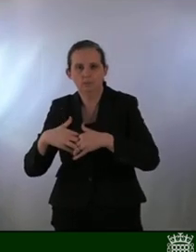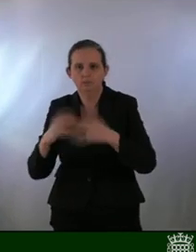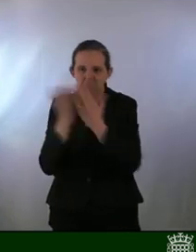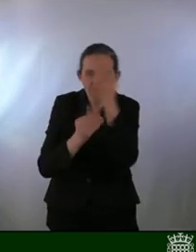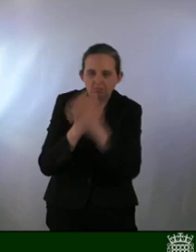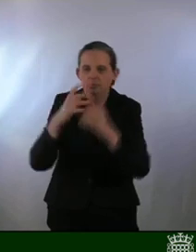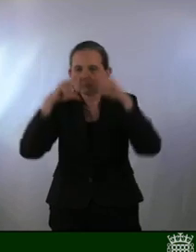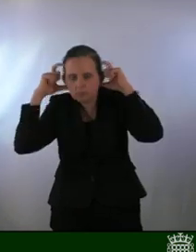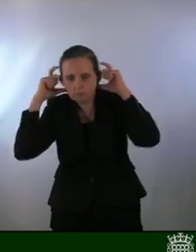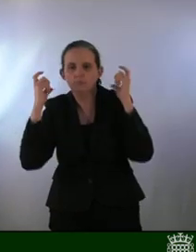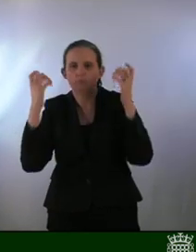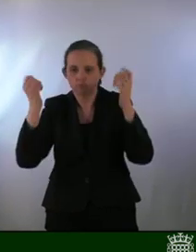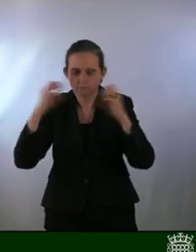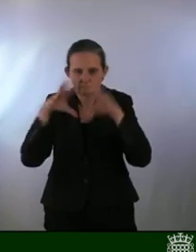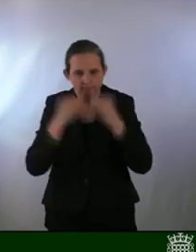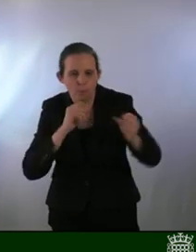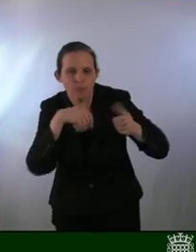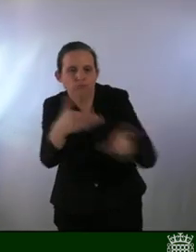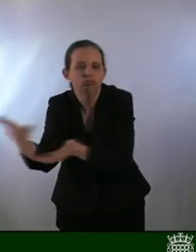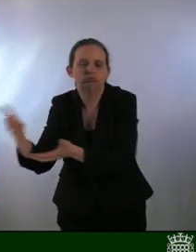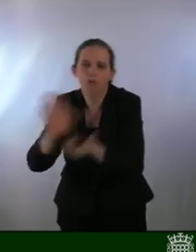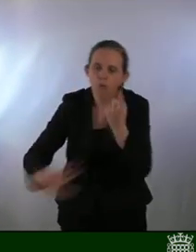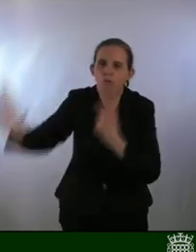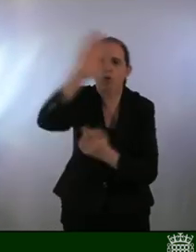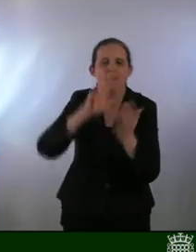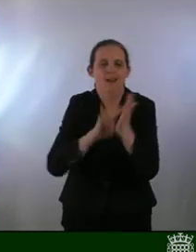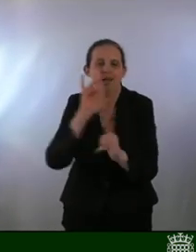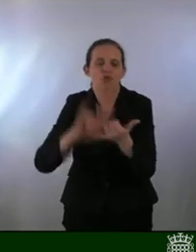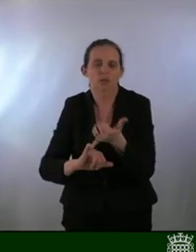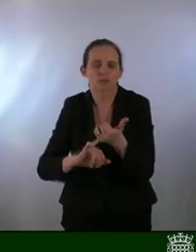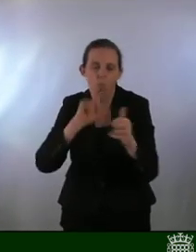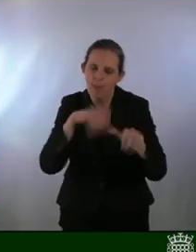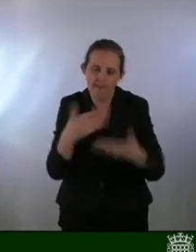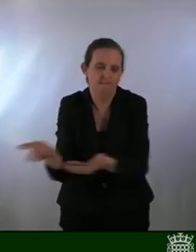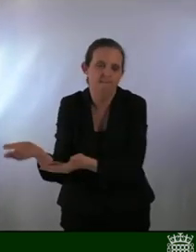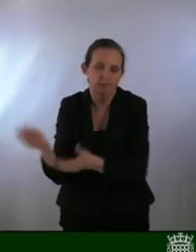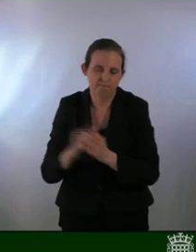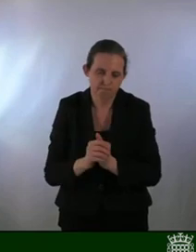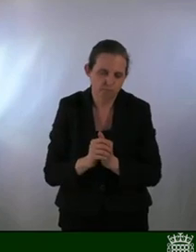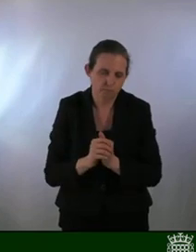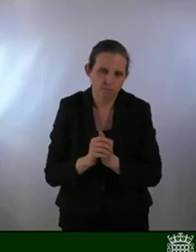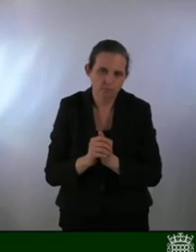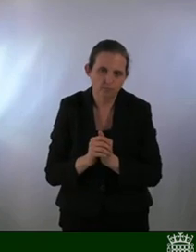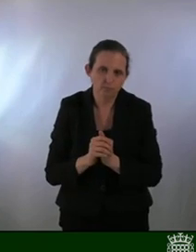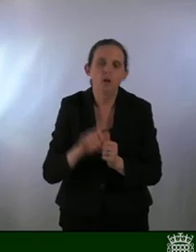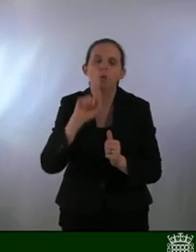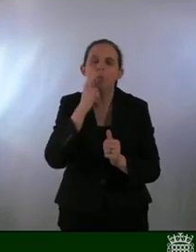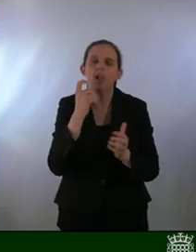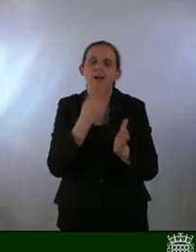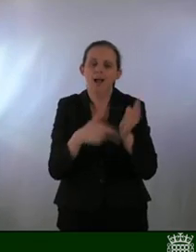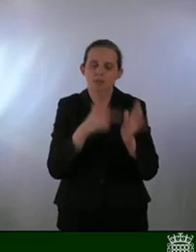the NHS is absolutely vital. We will be cancelling or